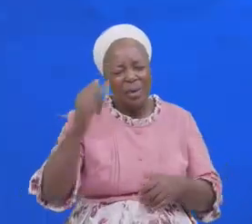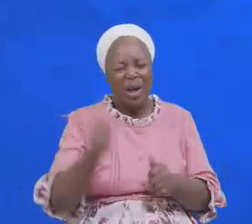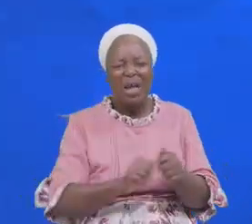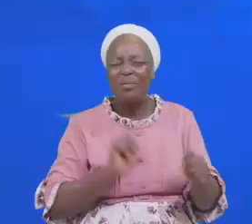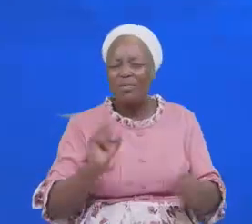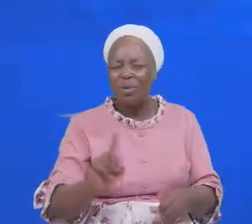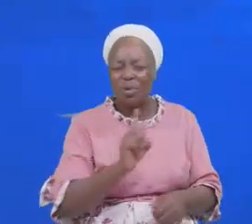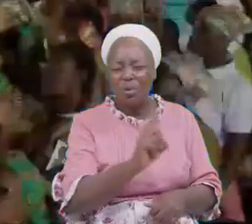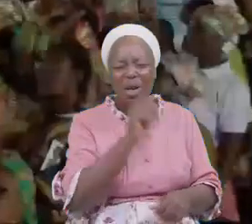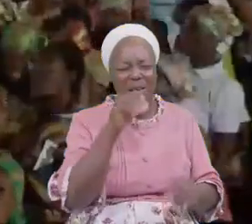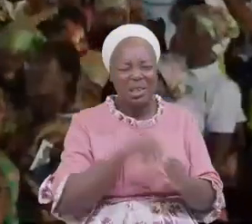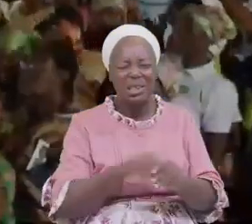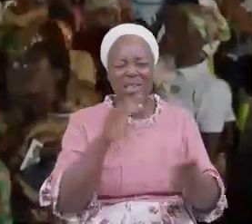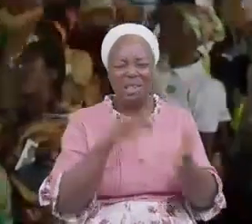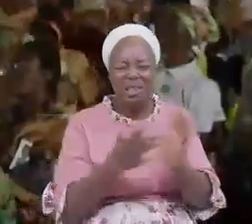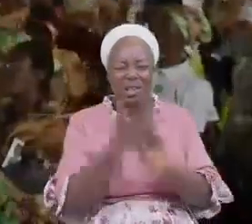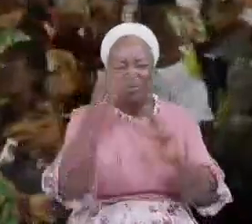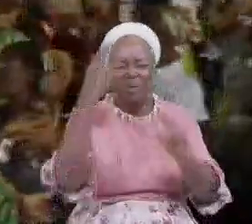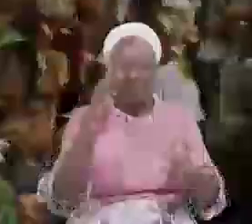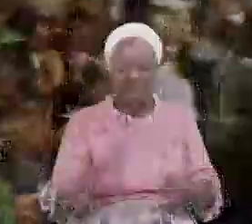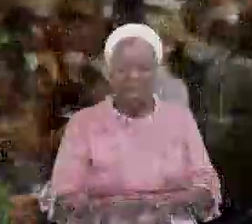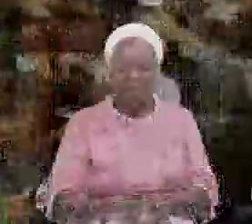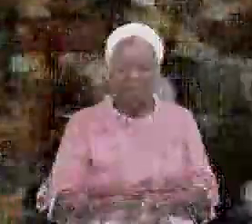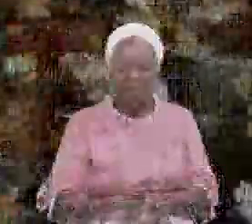in Jesus' name.